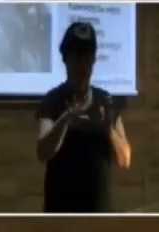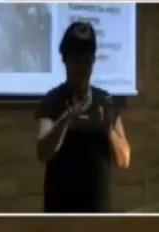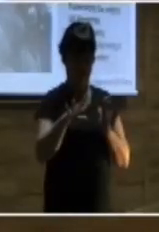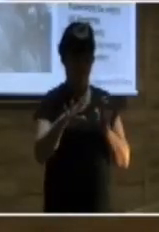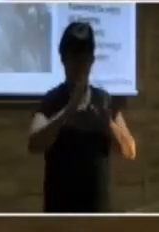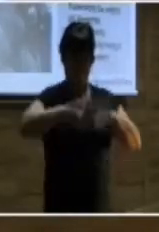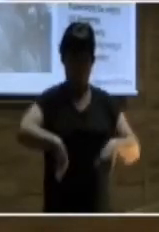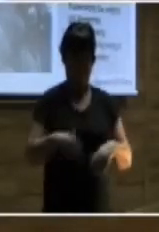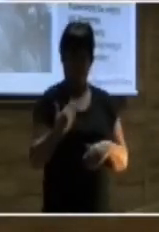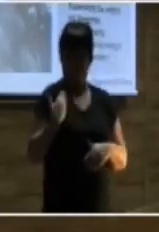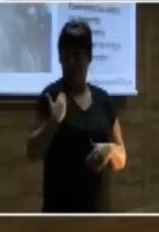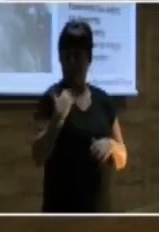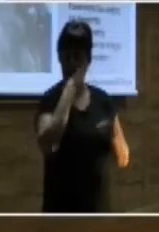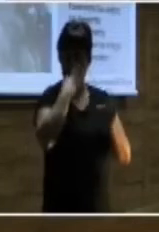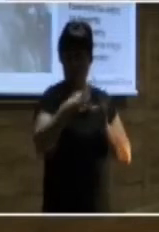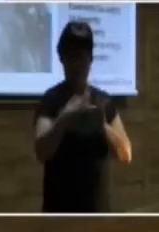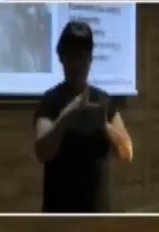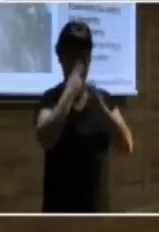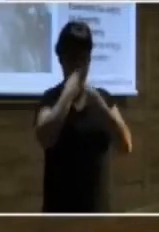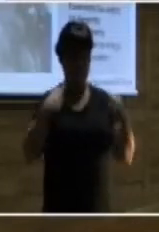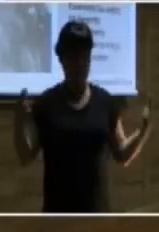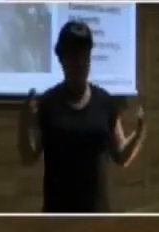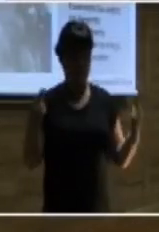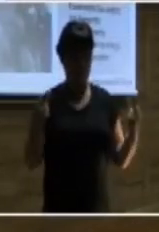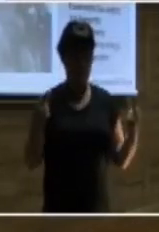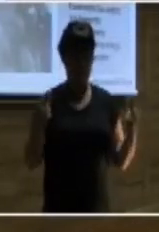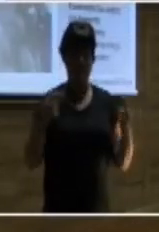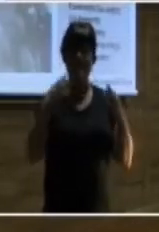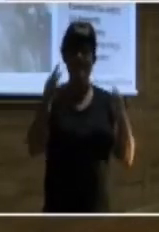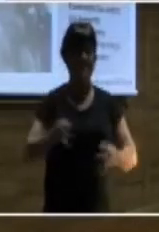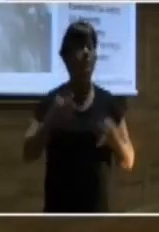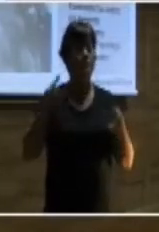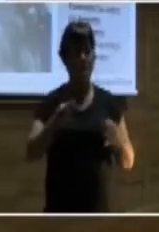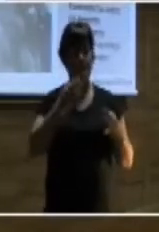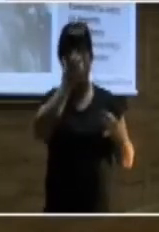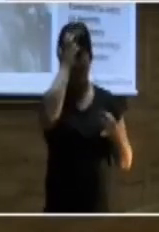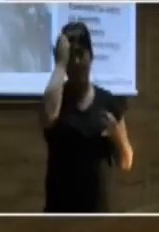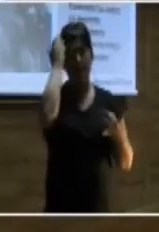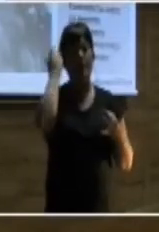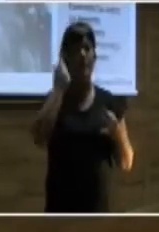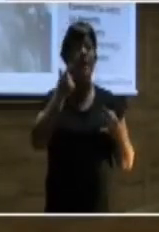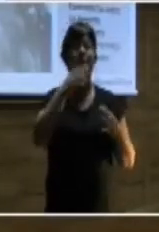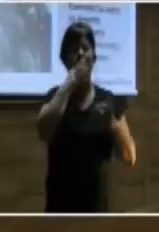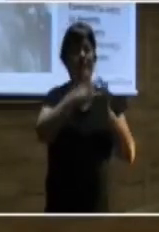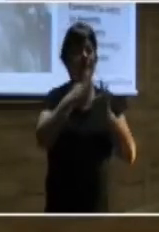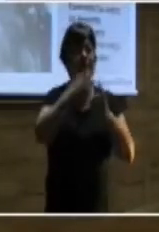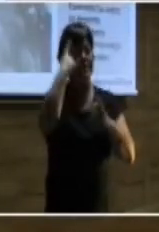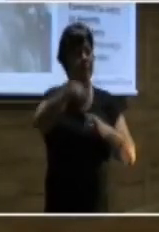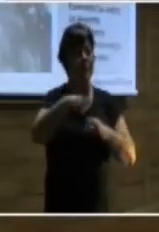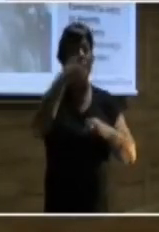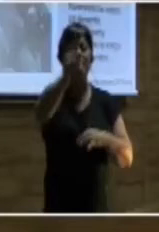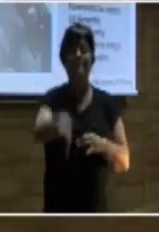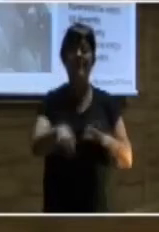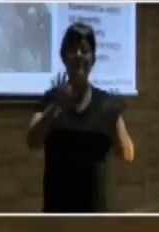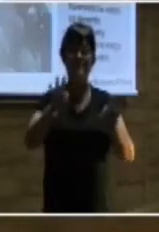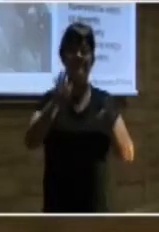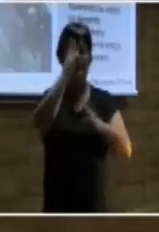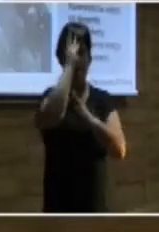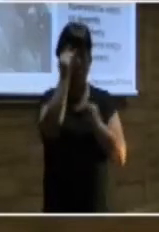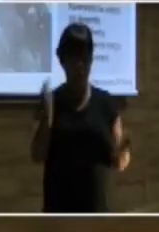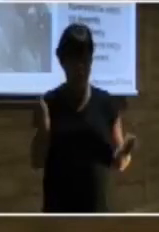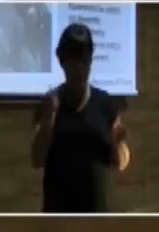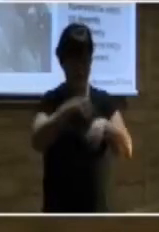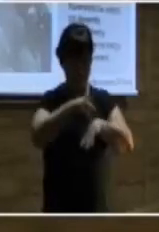World Alzheimer's Month, where globally around the world we focus on dementia and create awareness